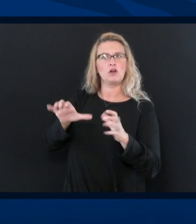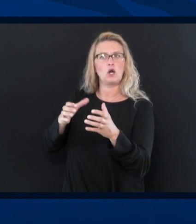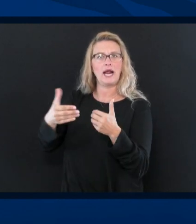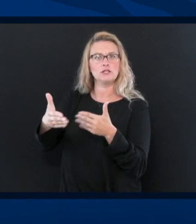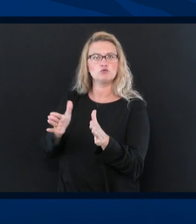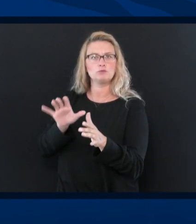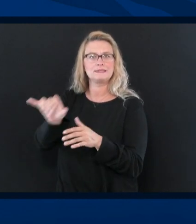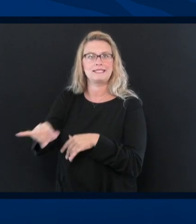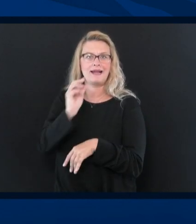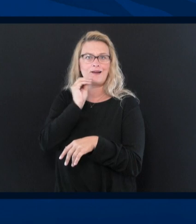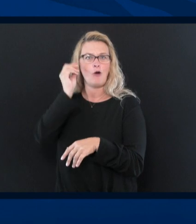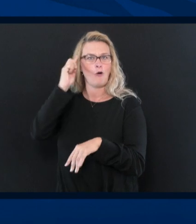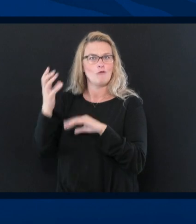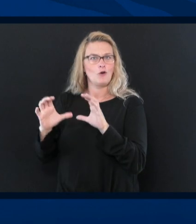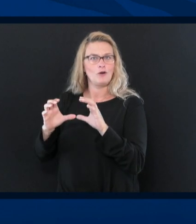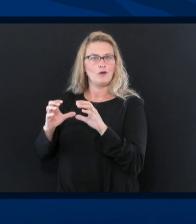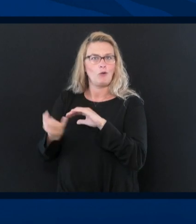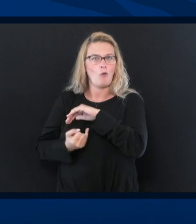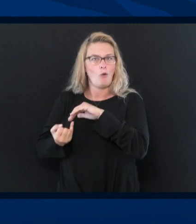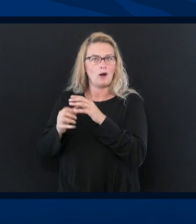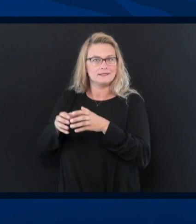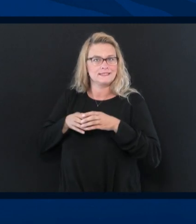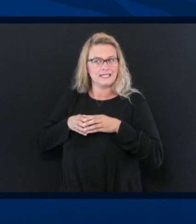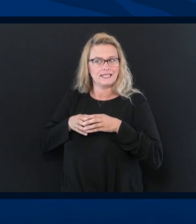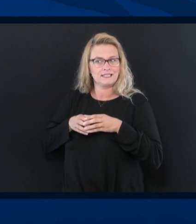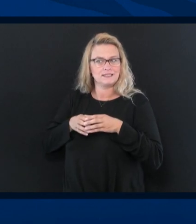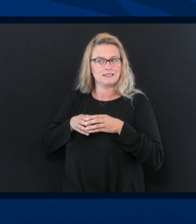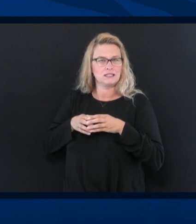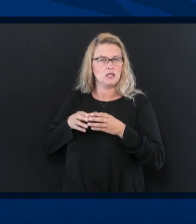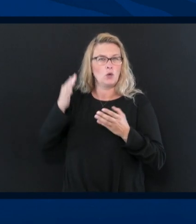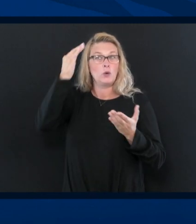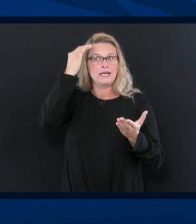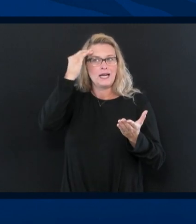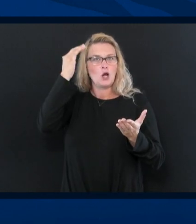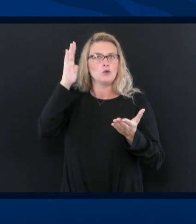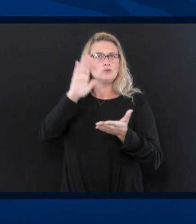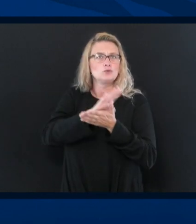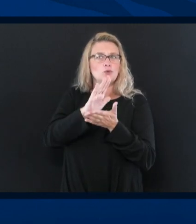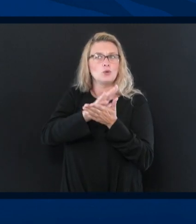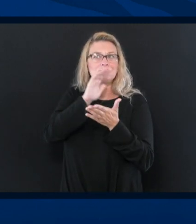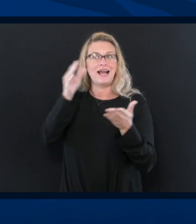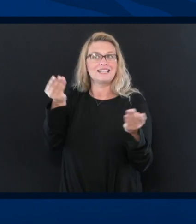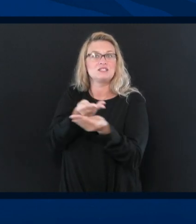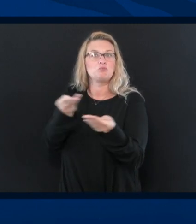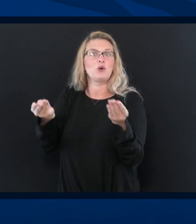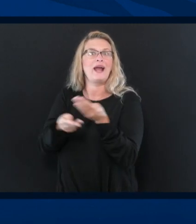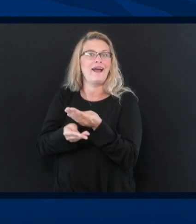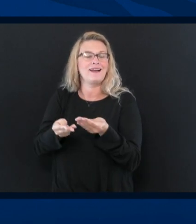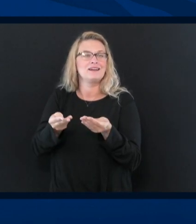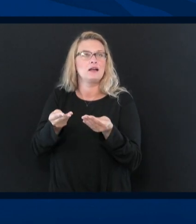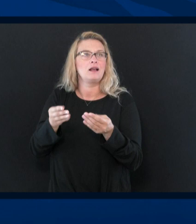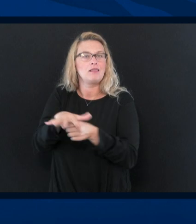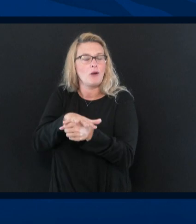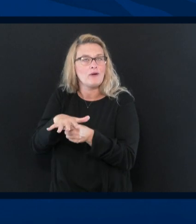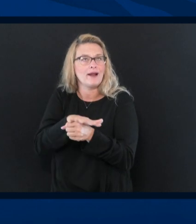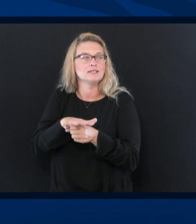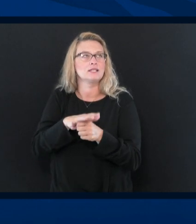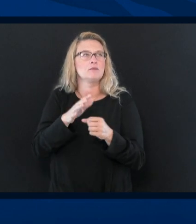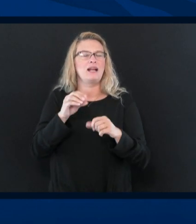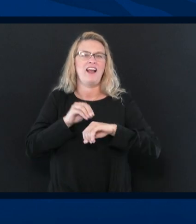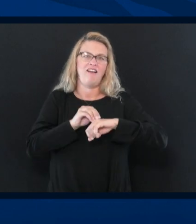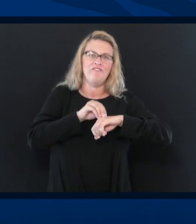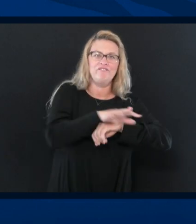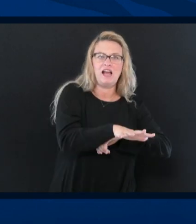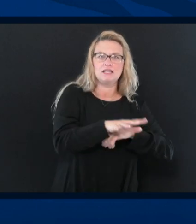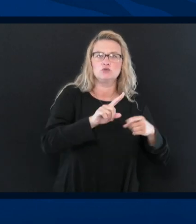quarantined. And, we're hearing that schools may not be a big spreading location, but I guess maybe just advice to the community and to